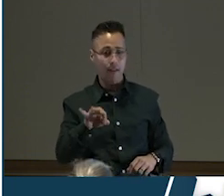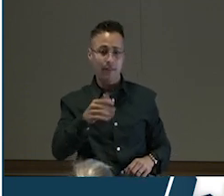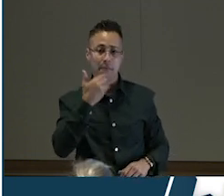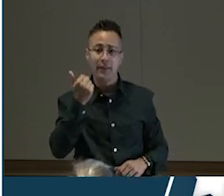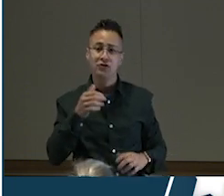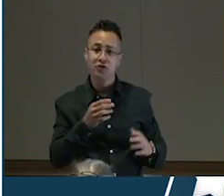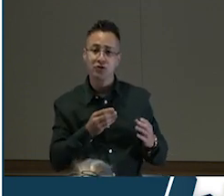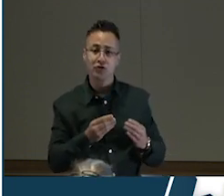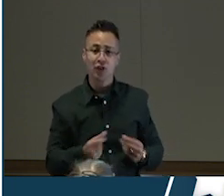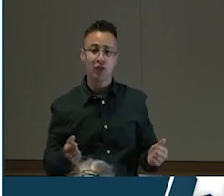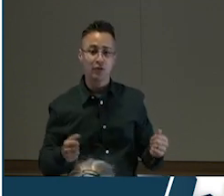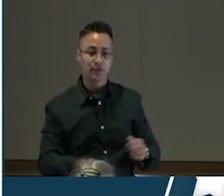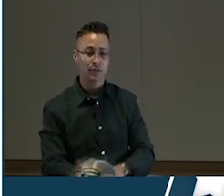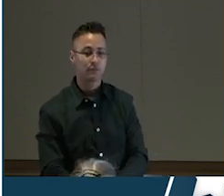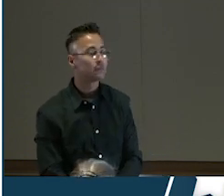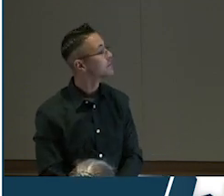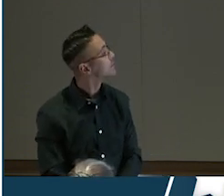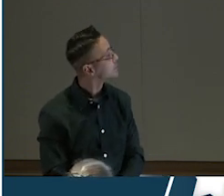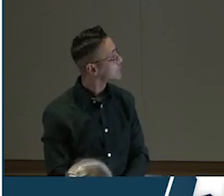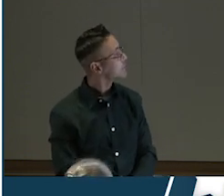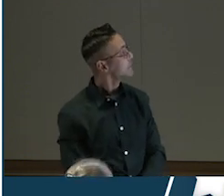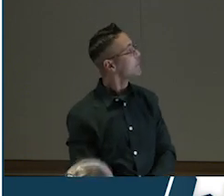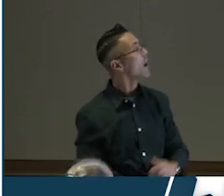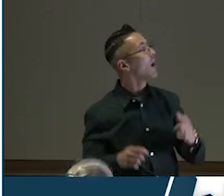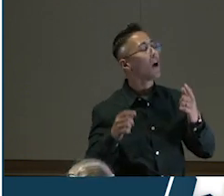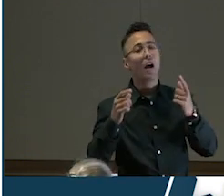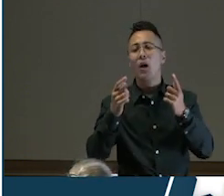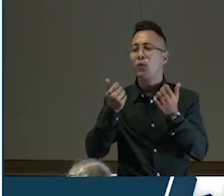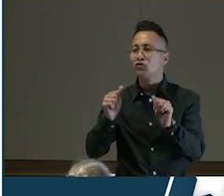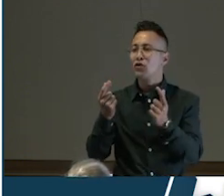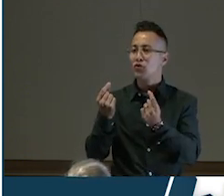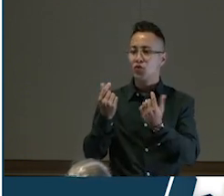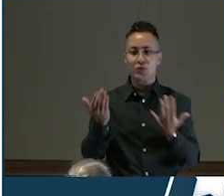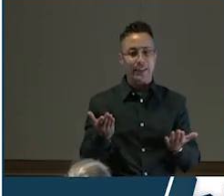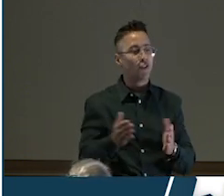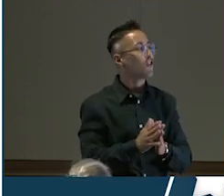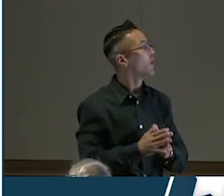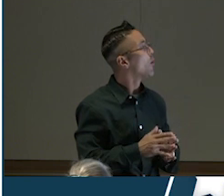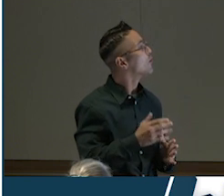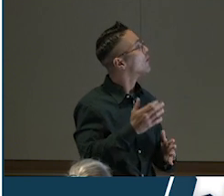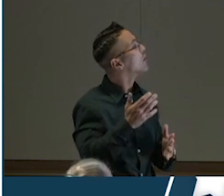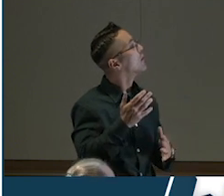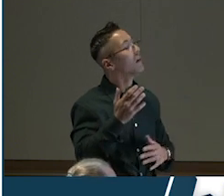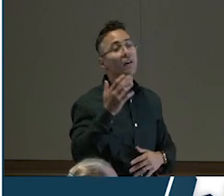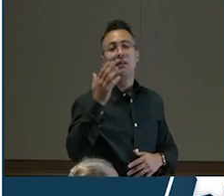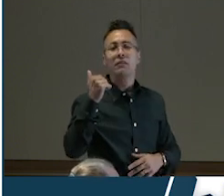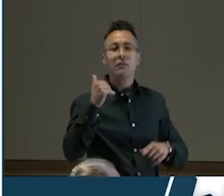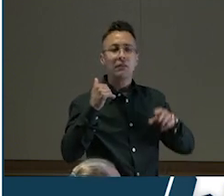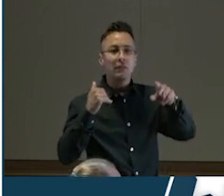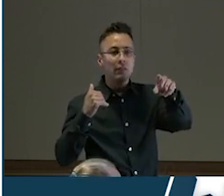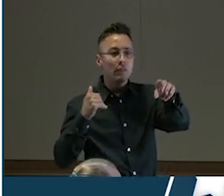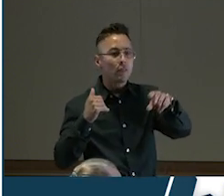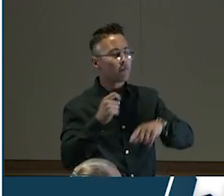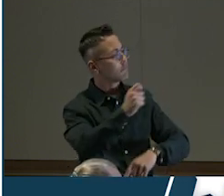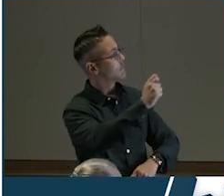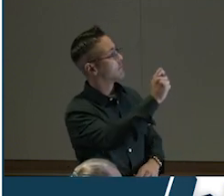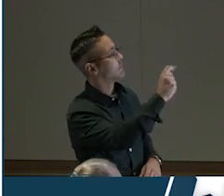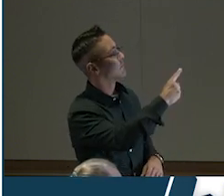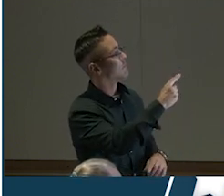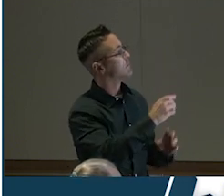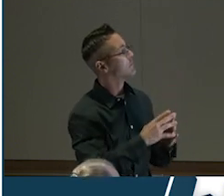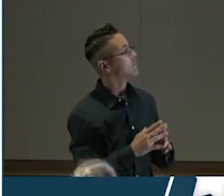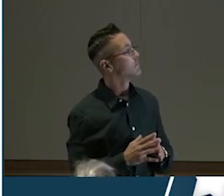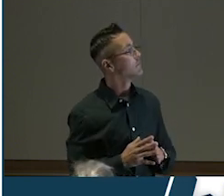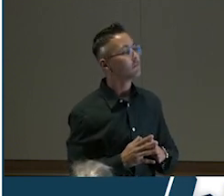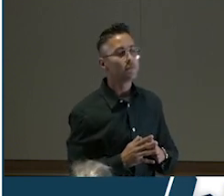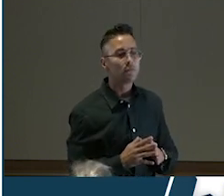solution. And what are we trying to do here? We're ultimately trying to make sure the trust, oh, was there a question there? Yeah, let me ask a question.